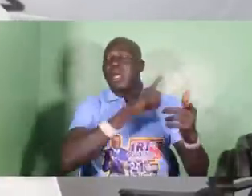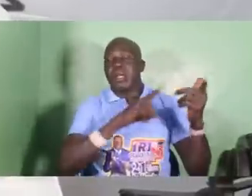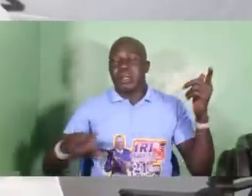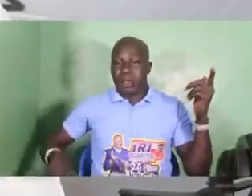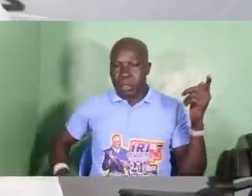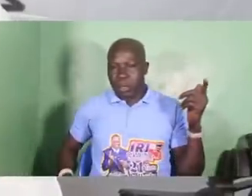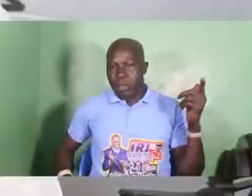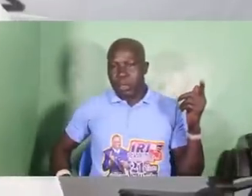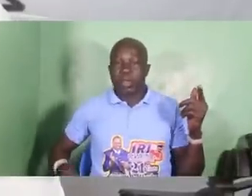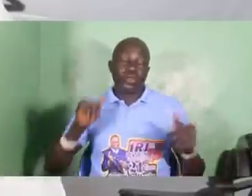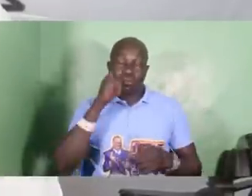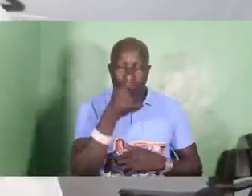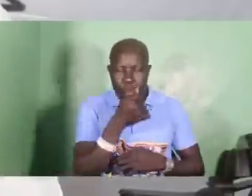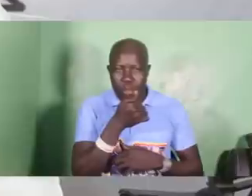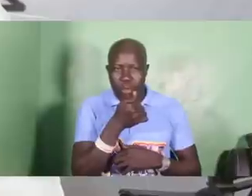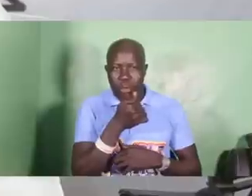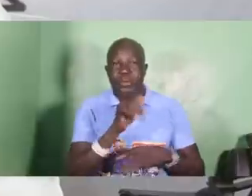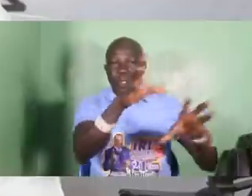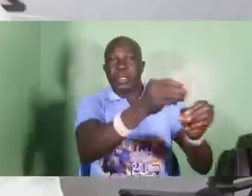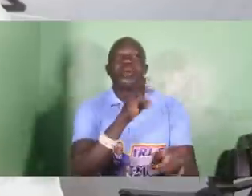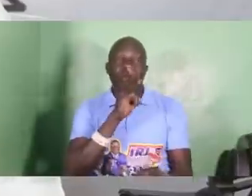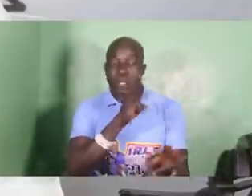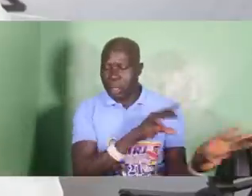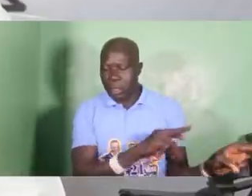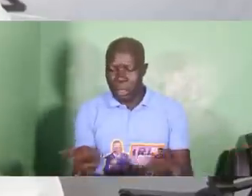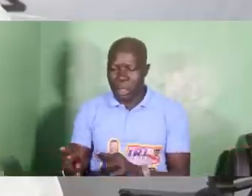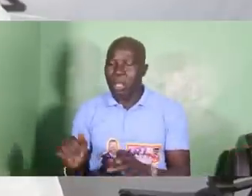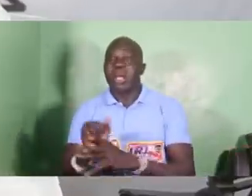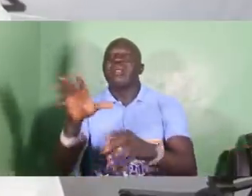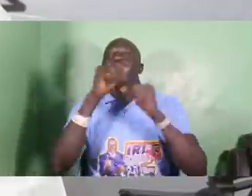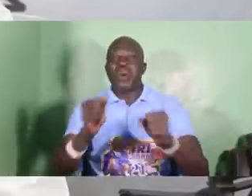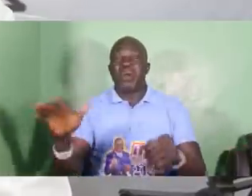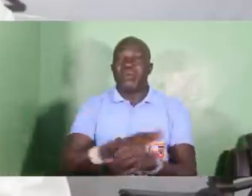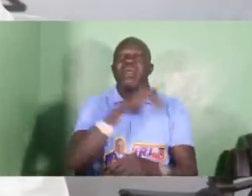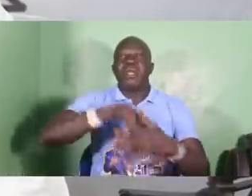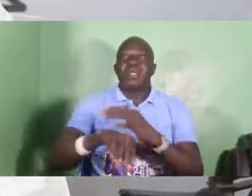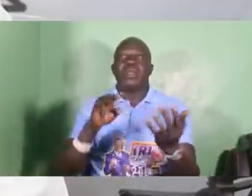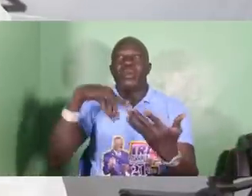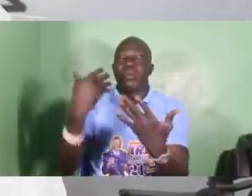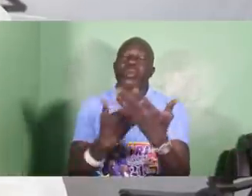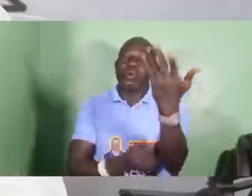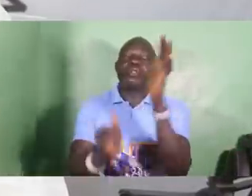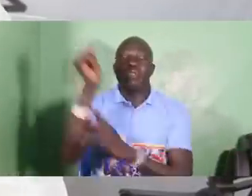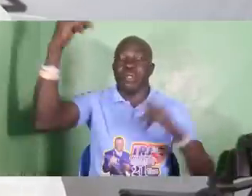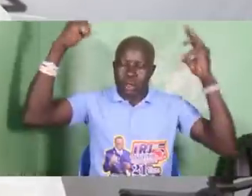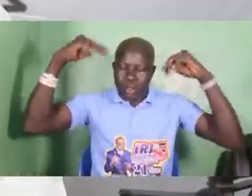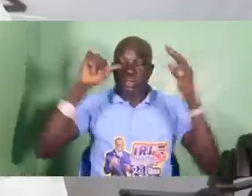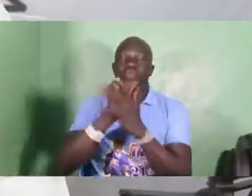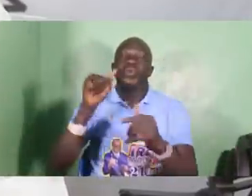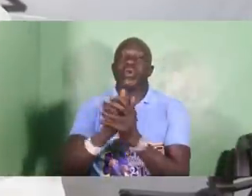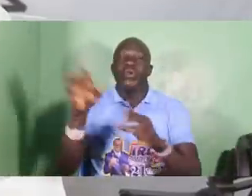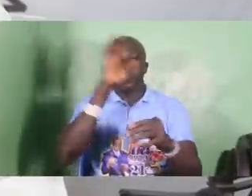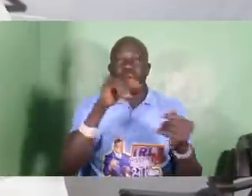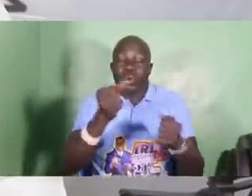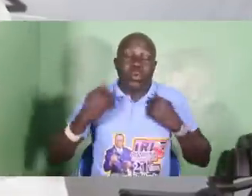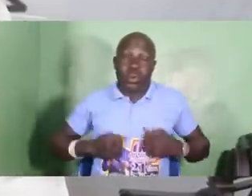In Jesus' name, alone. Tomorrow, get that water ready. It's going to be powerful. In the morning, tomorrow,